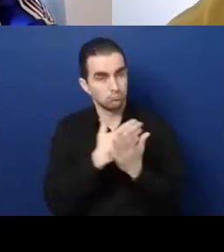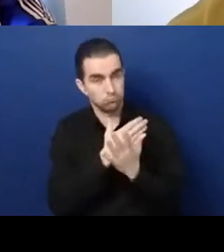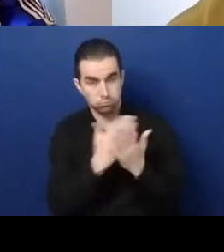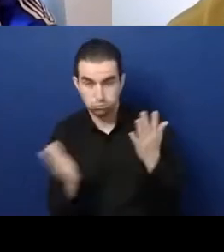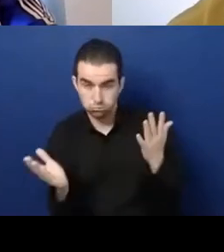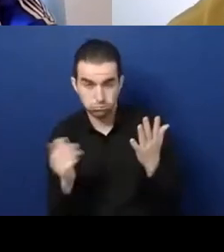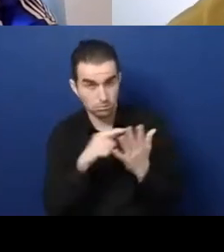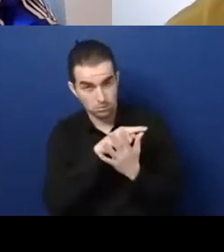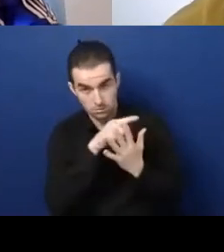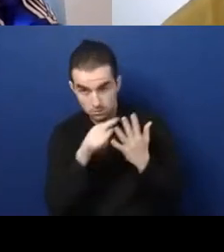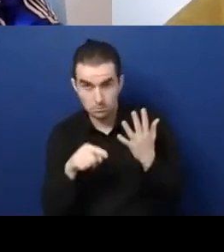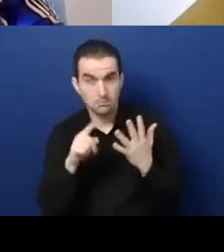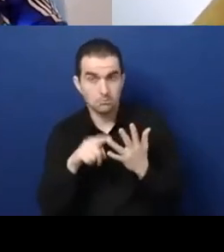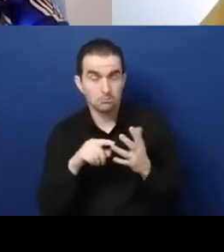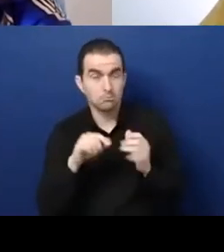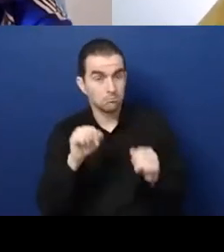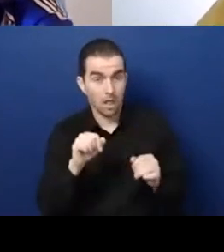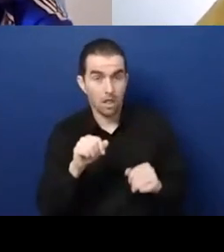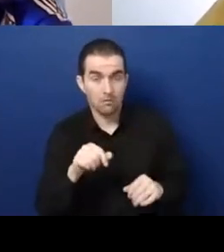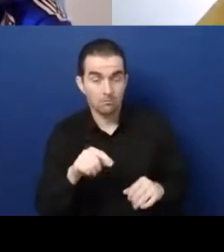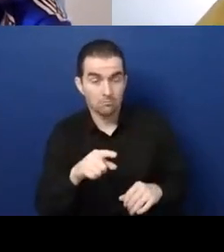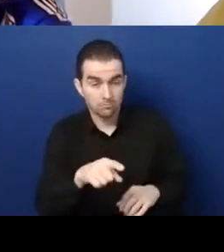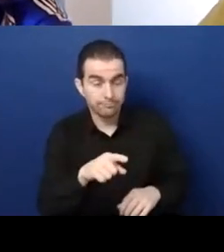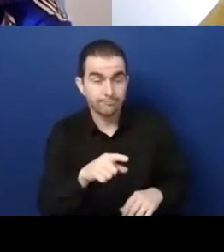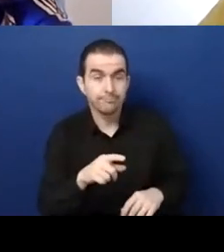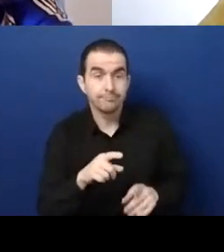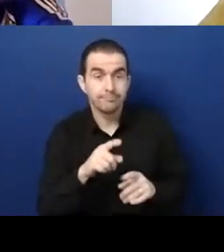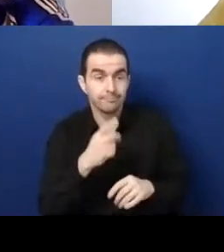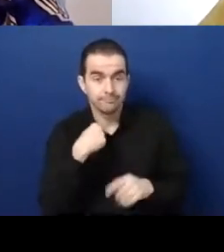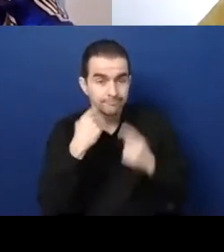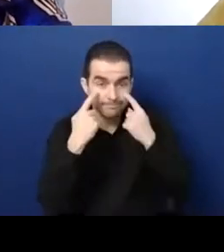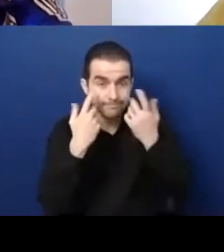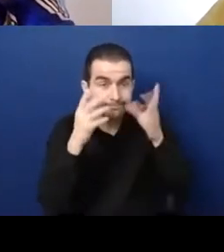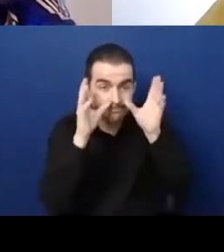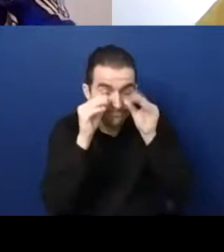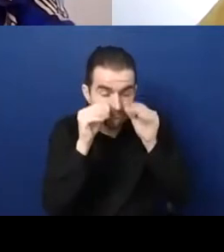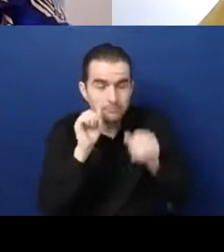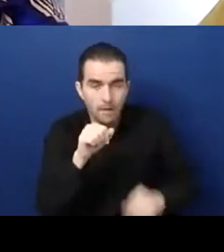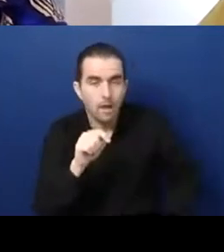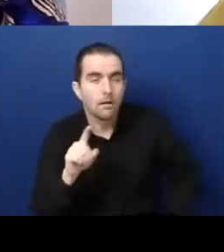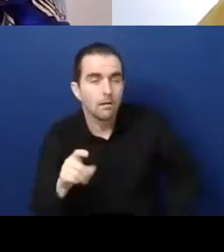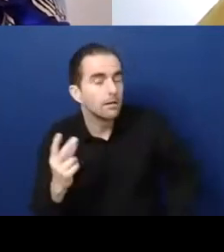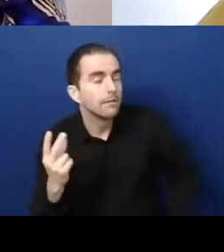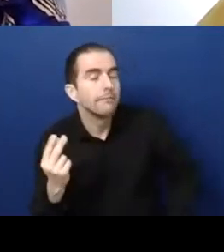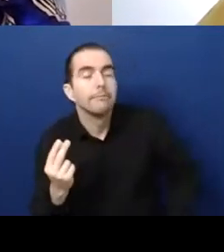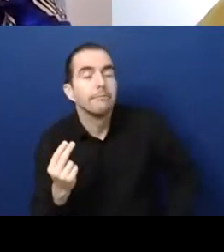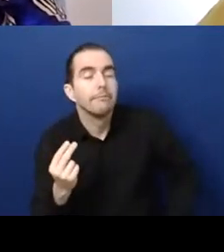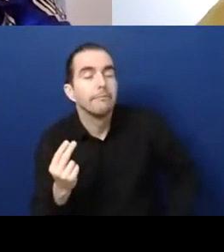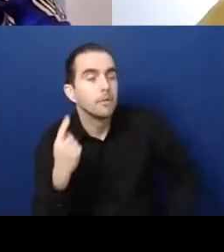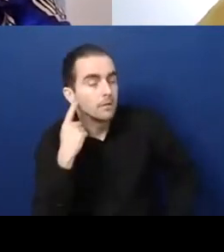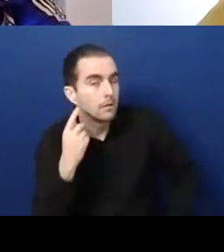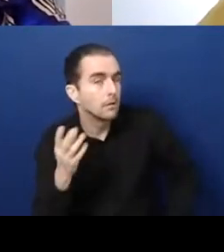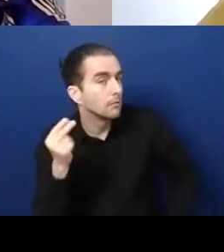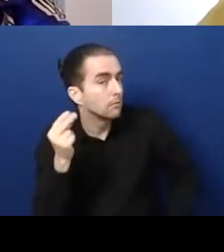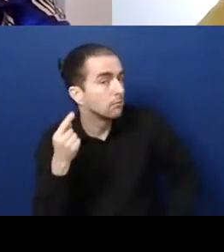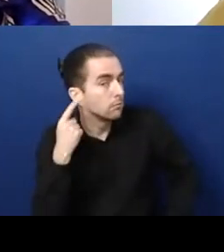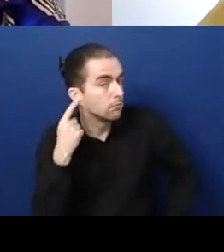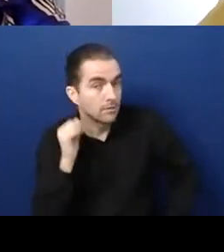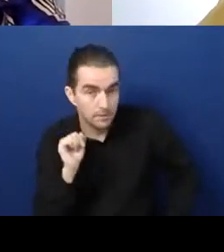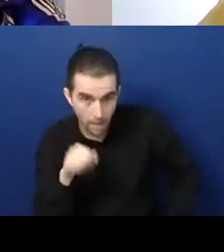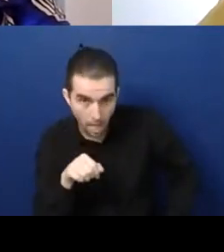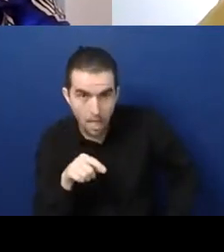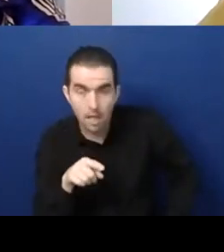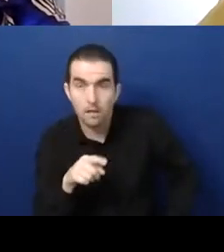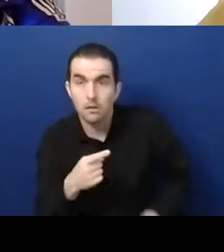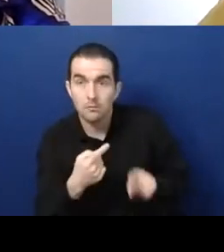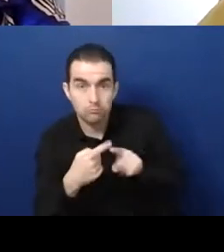be accessible for persons with intellectual impairment. So basically all our documents, the documents